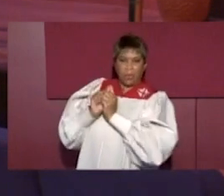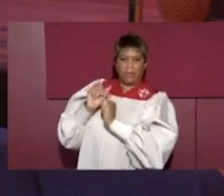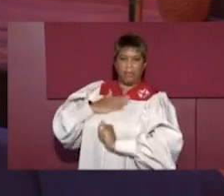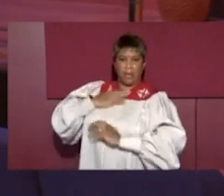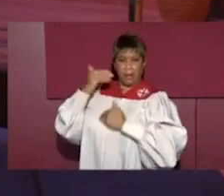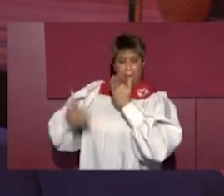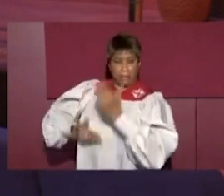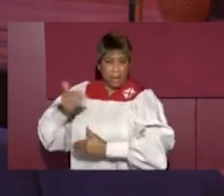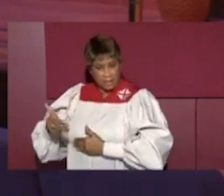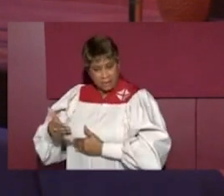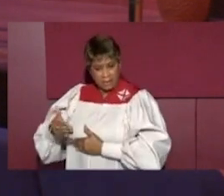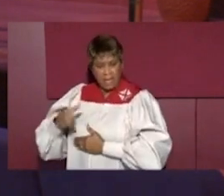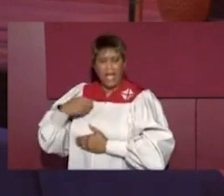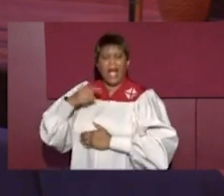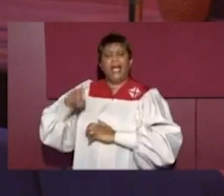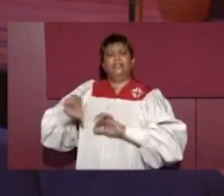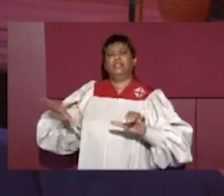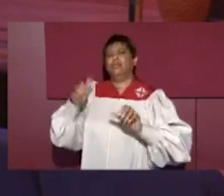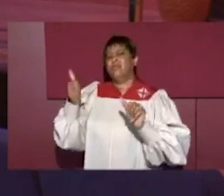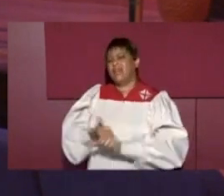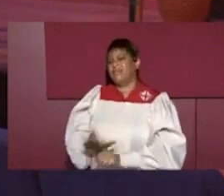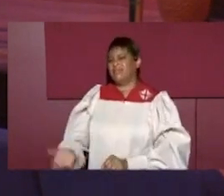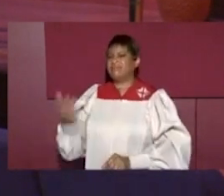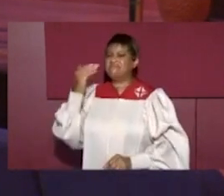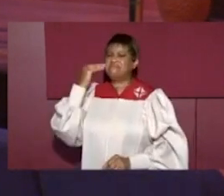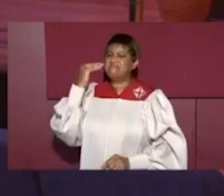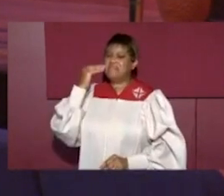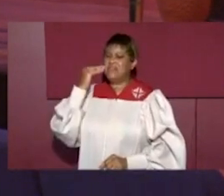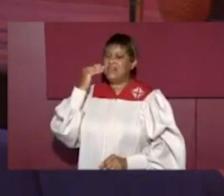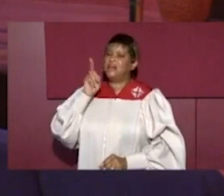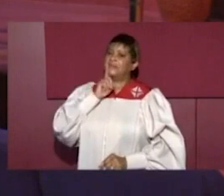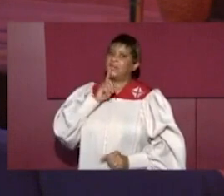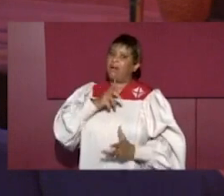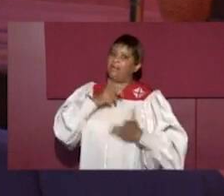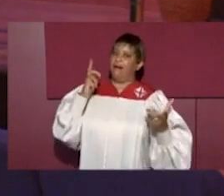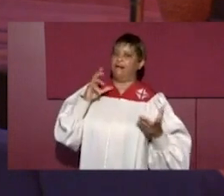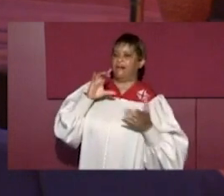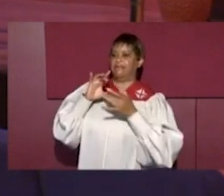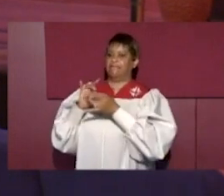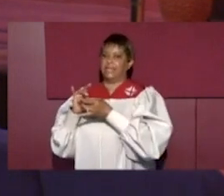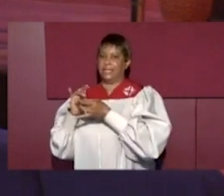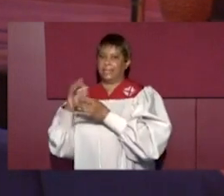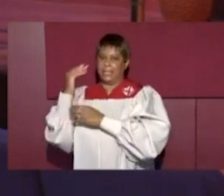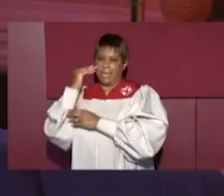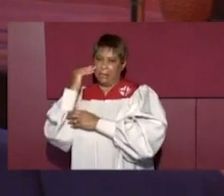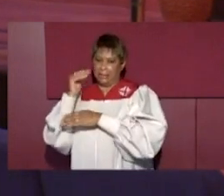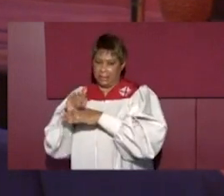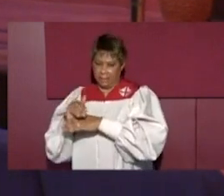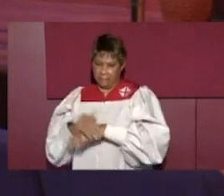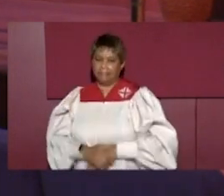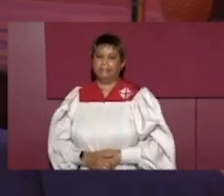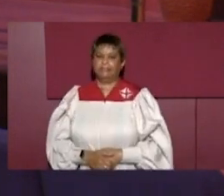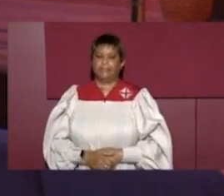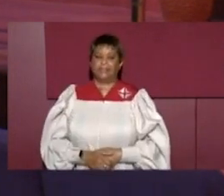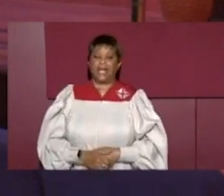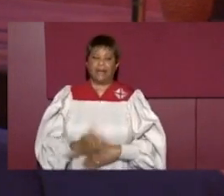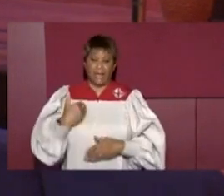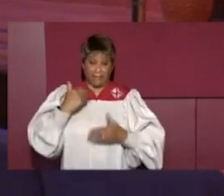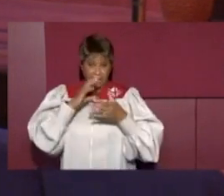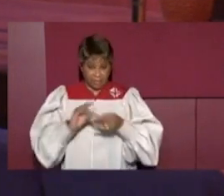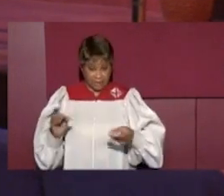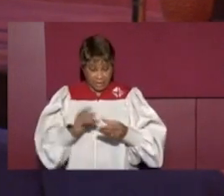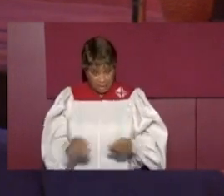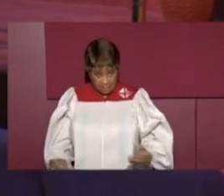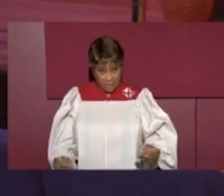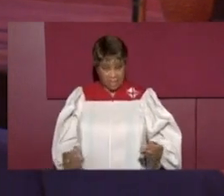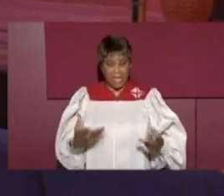got to do everything I know to do. And so this is a lot of connecting knowledge tonight. Now, I'm going to make some statements, and